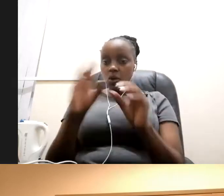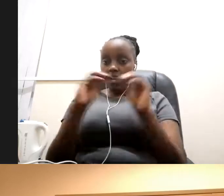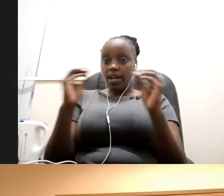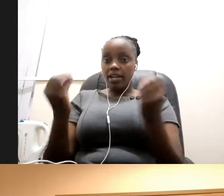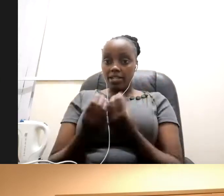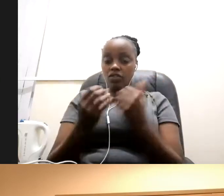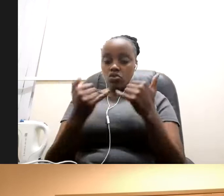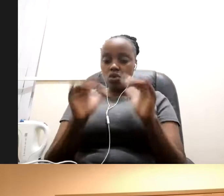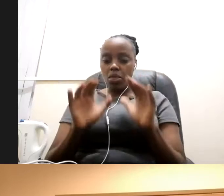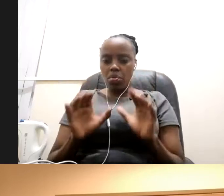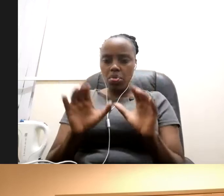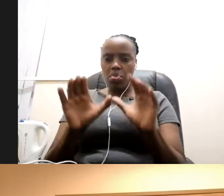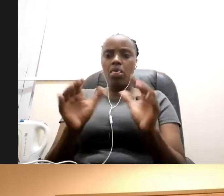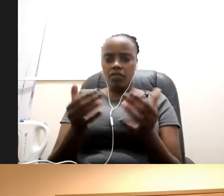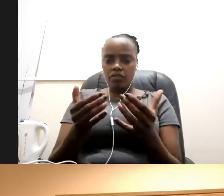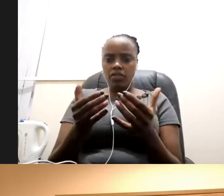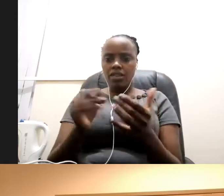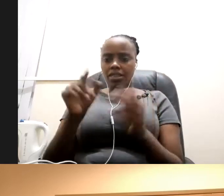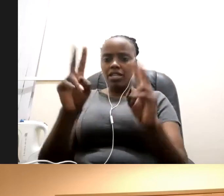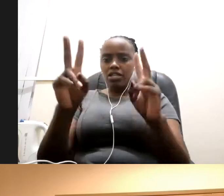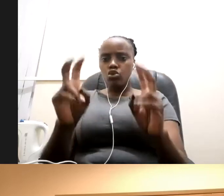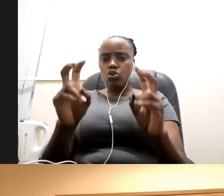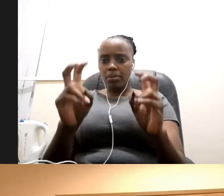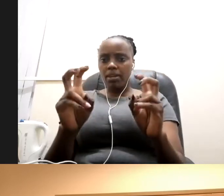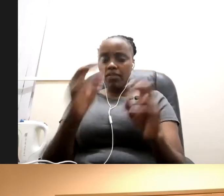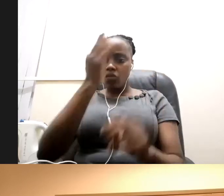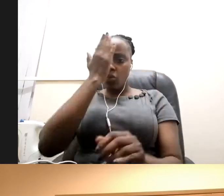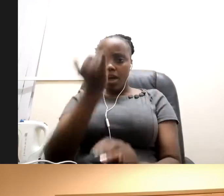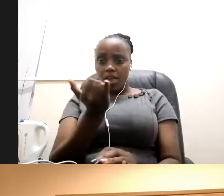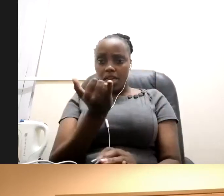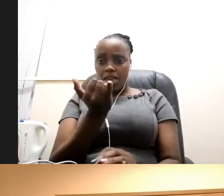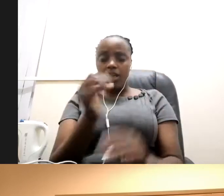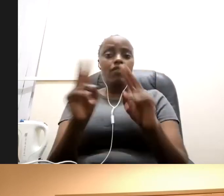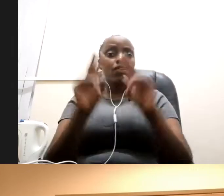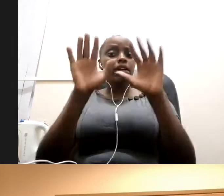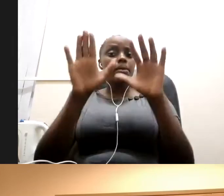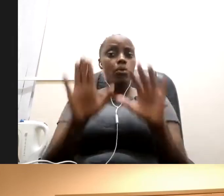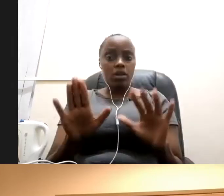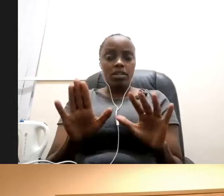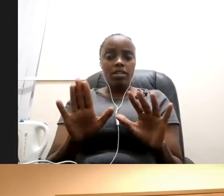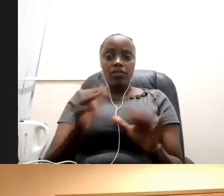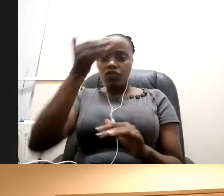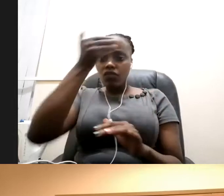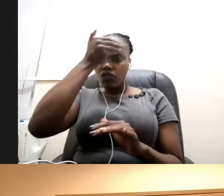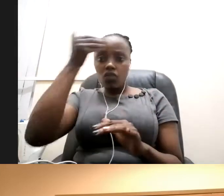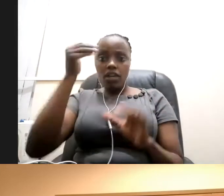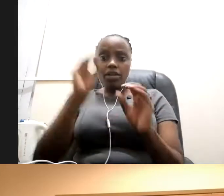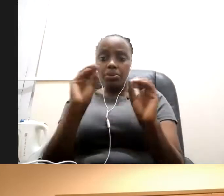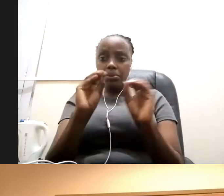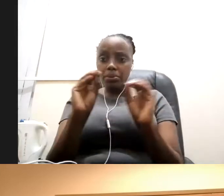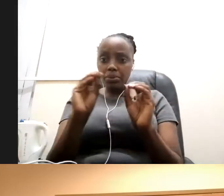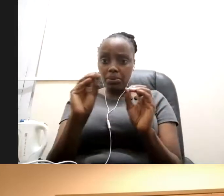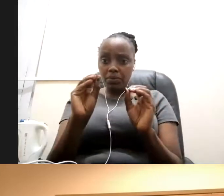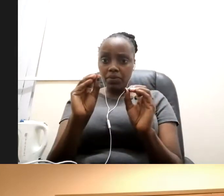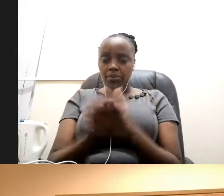push about this topic, because it is important not forget the perspective of